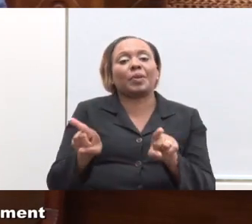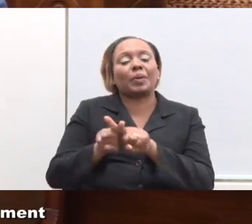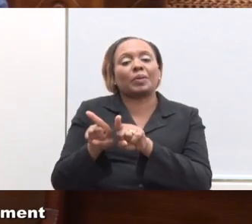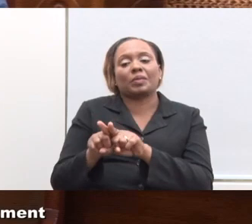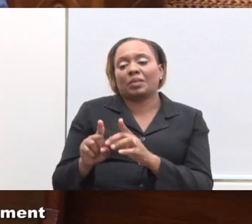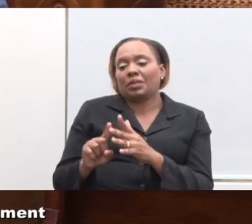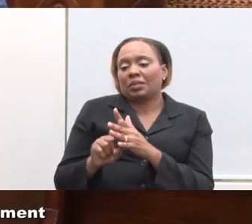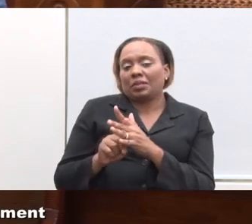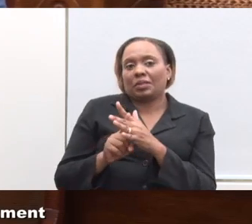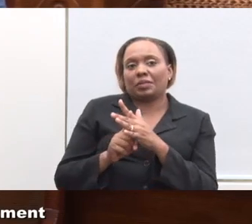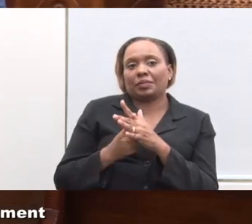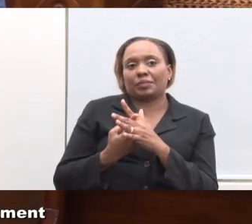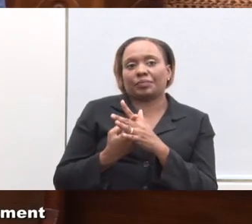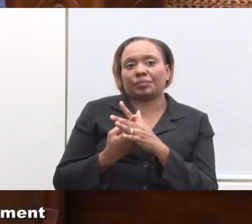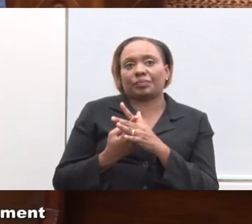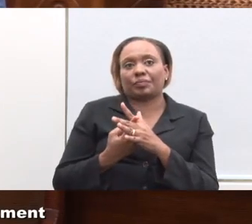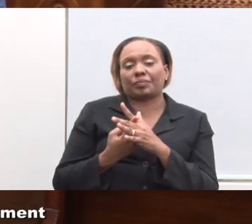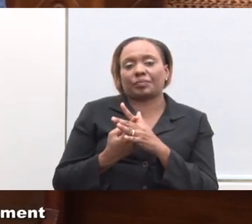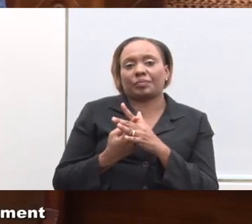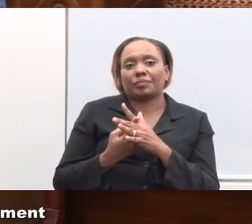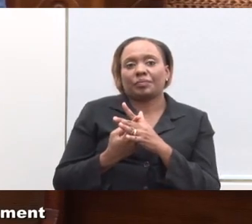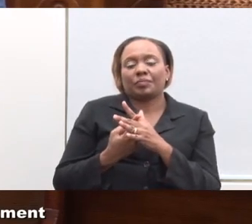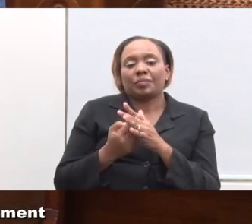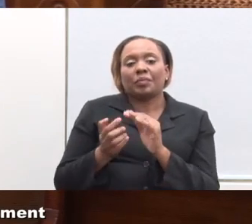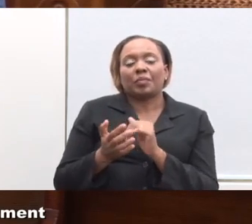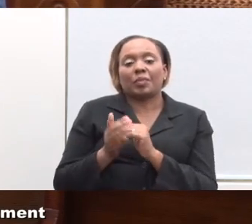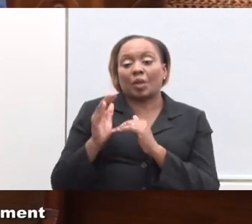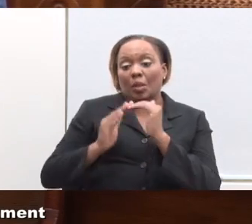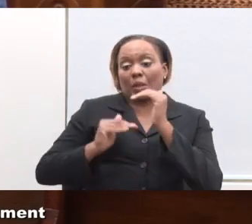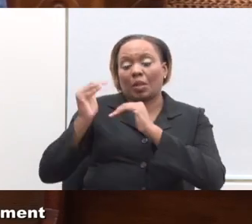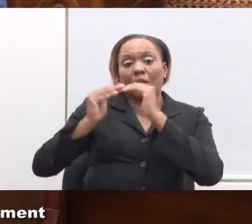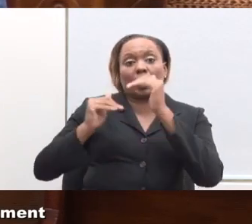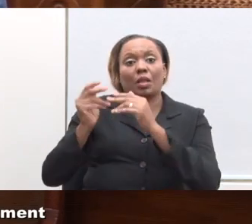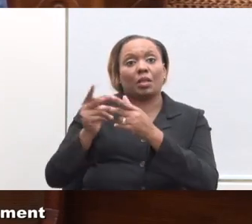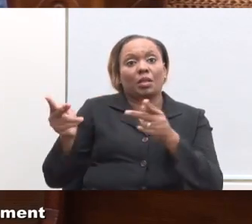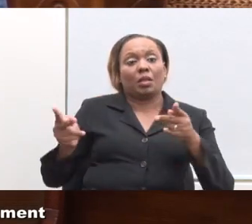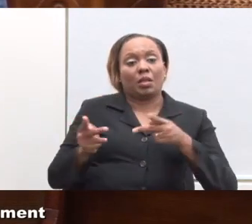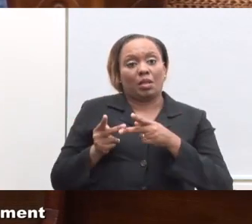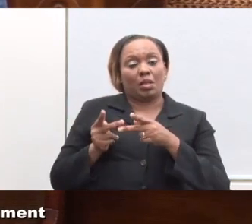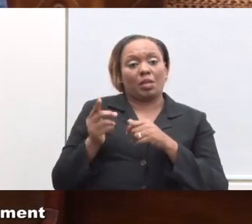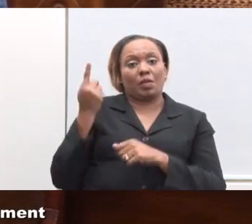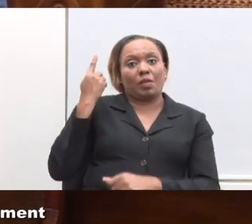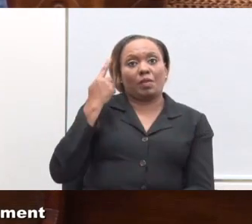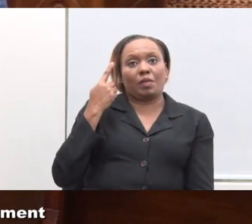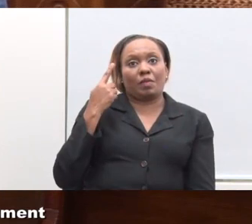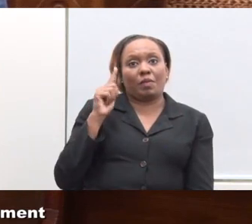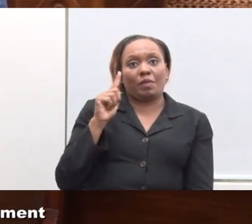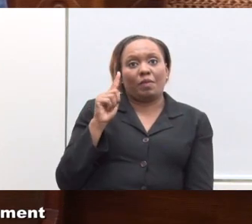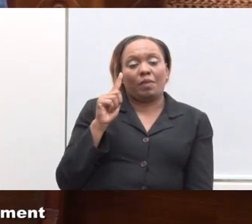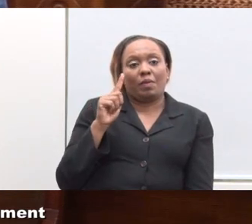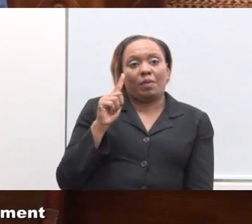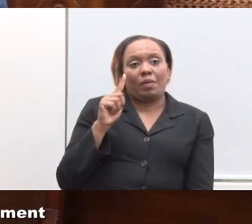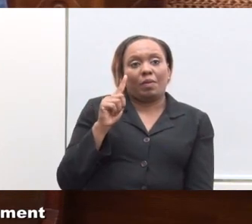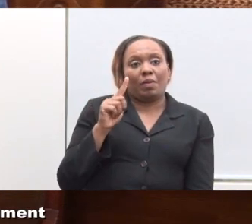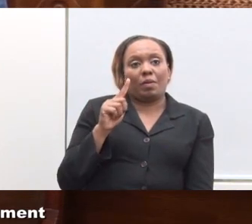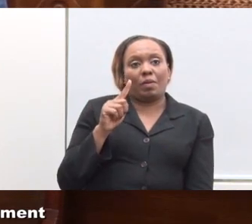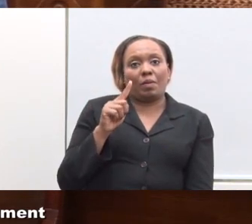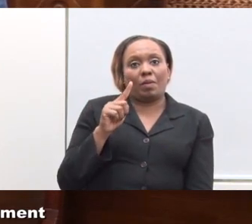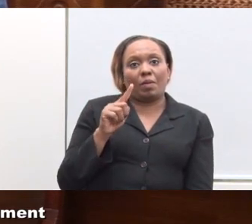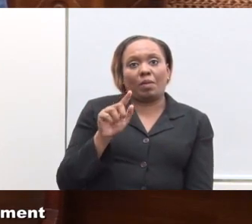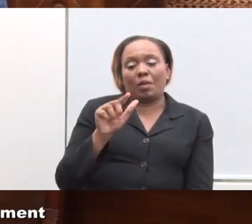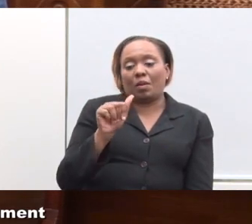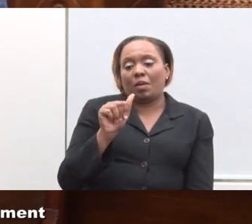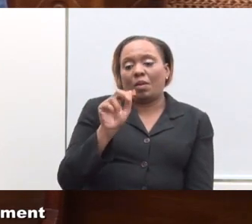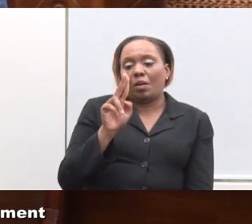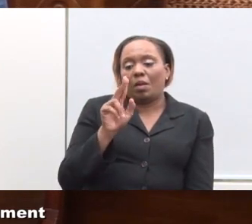the process of the building of facilities to house auto mechanics in